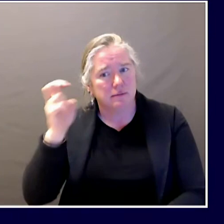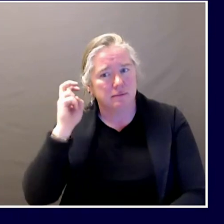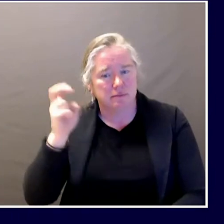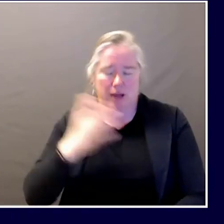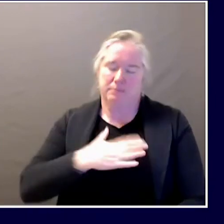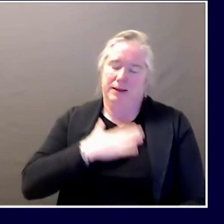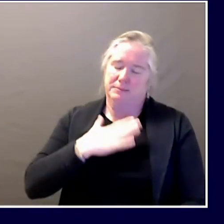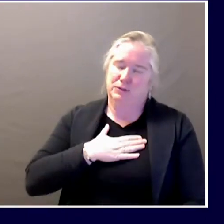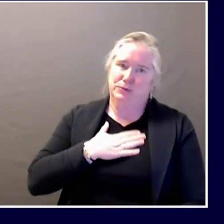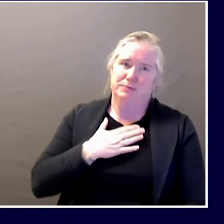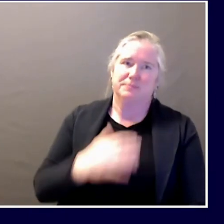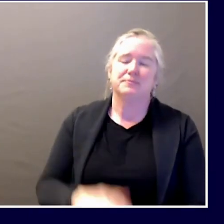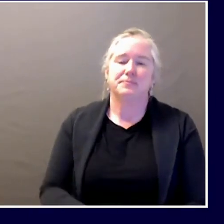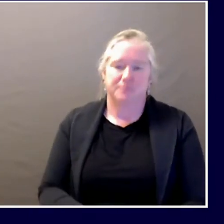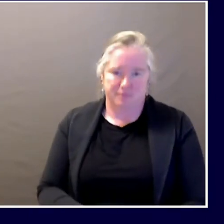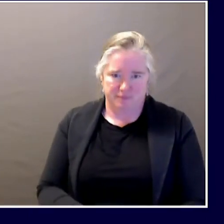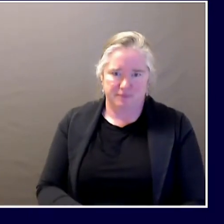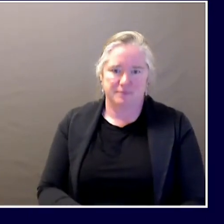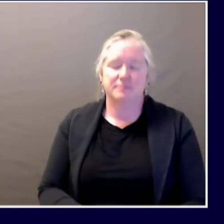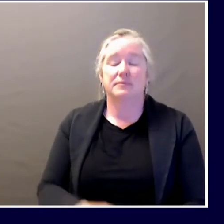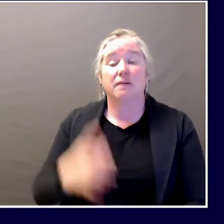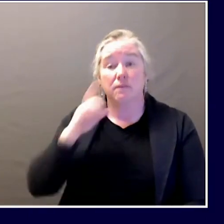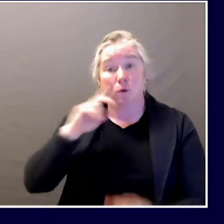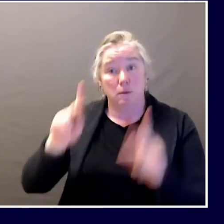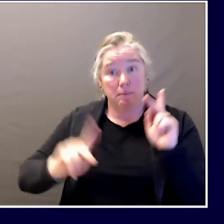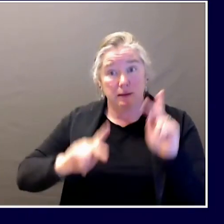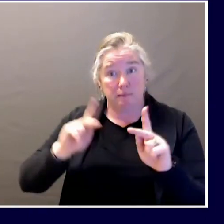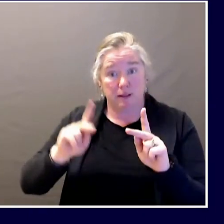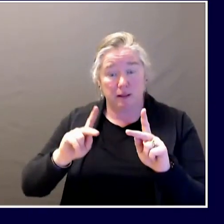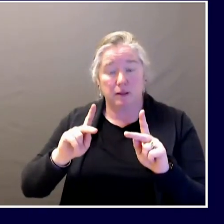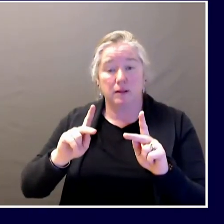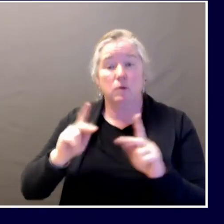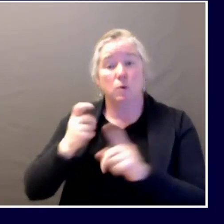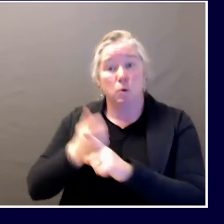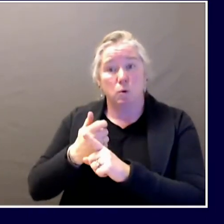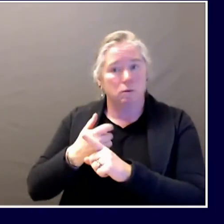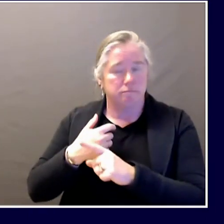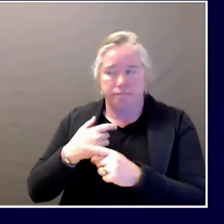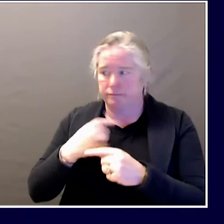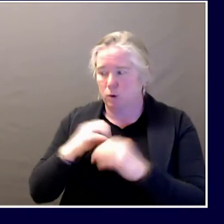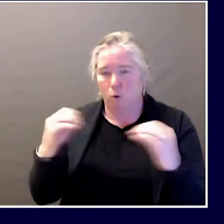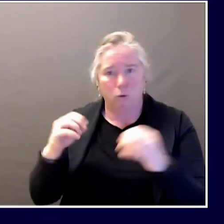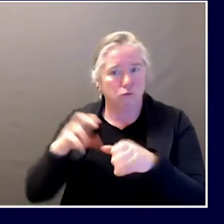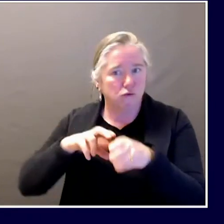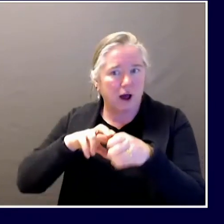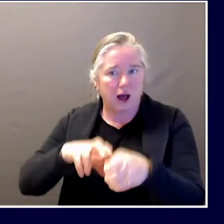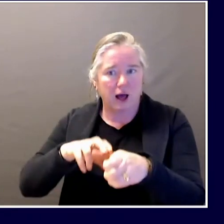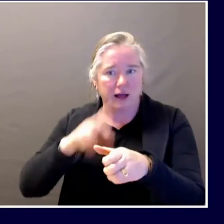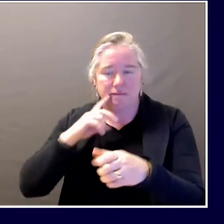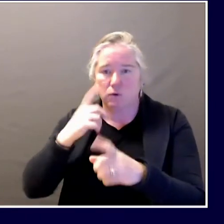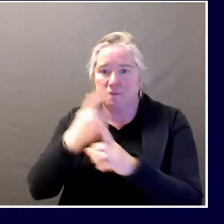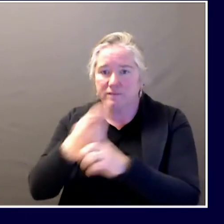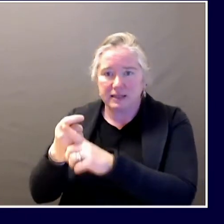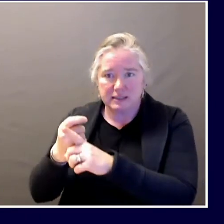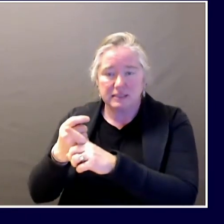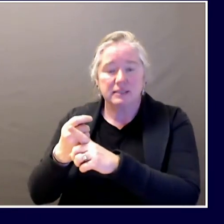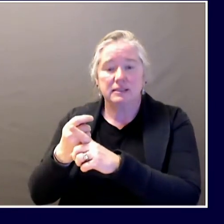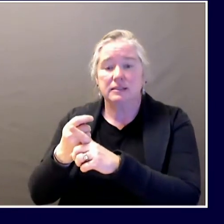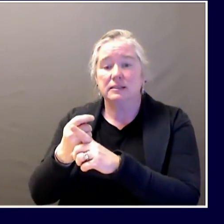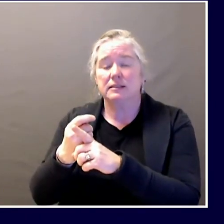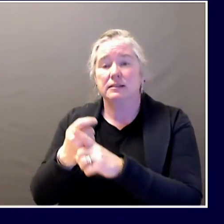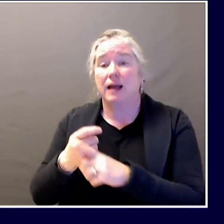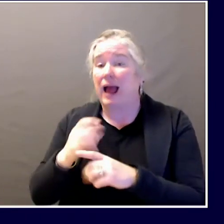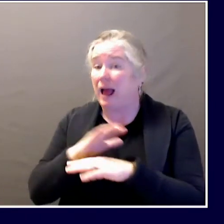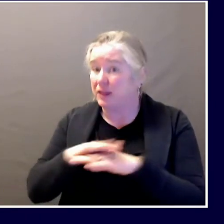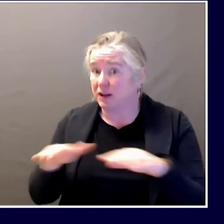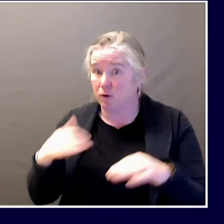to. Again, for people, and this is people who struggle to get to and from vaccine clinics, if you're not on Maine Care,